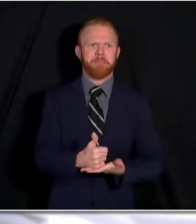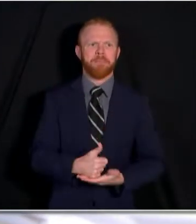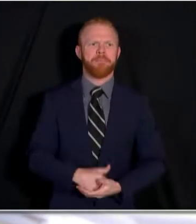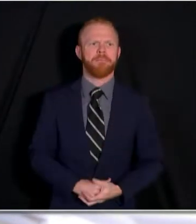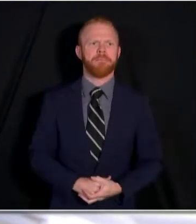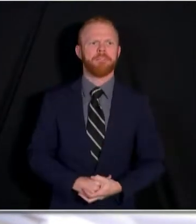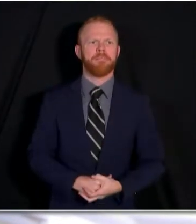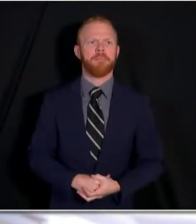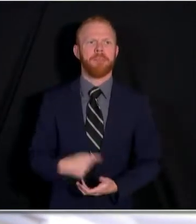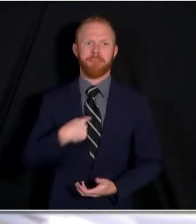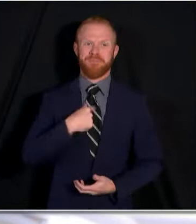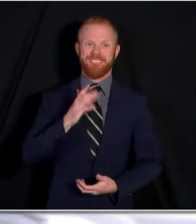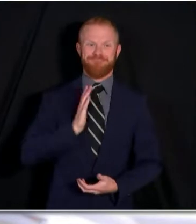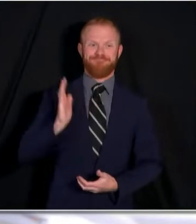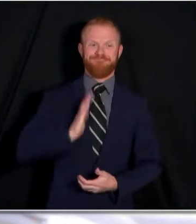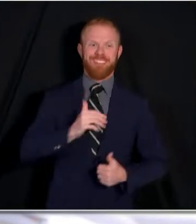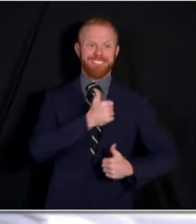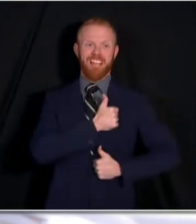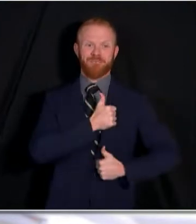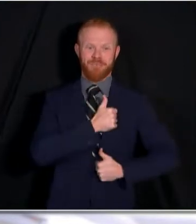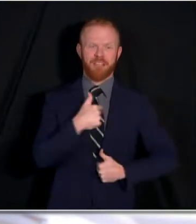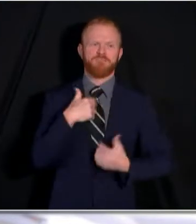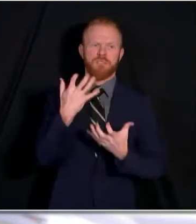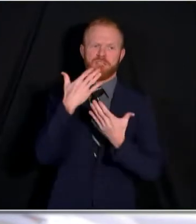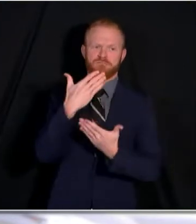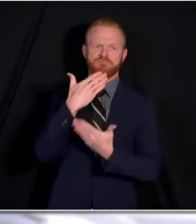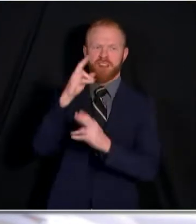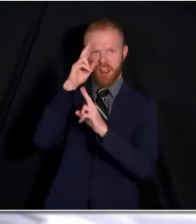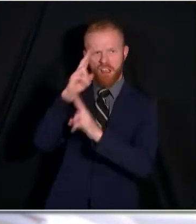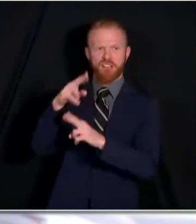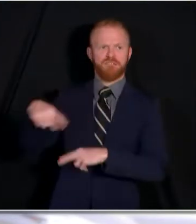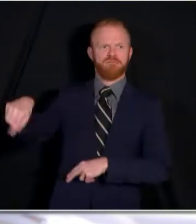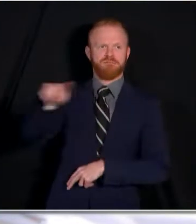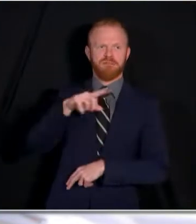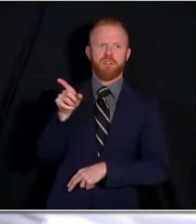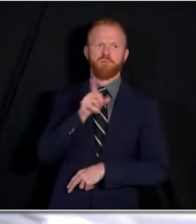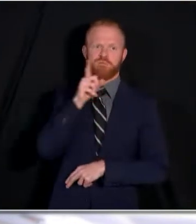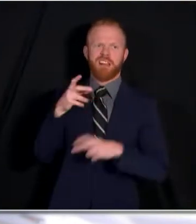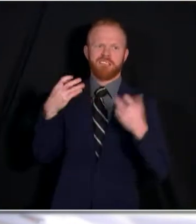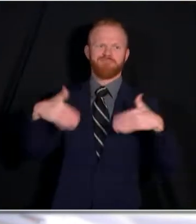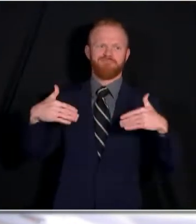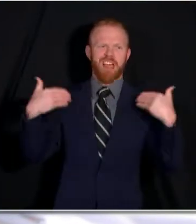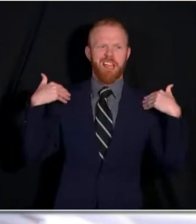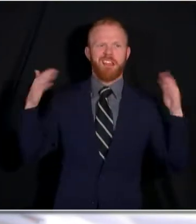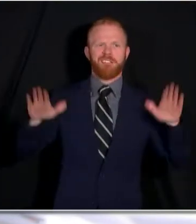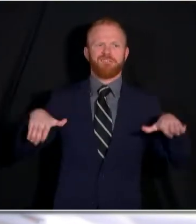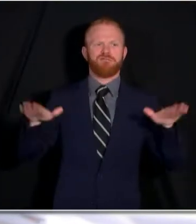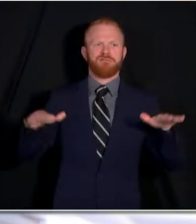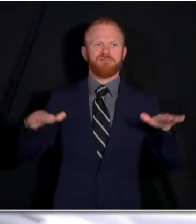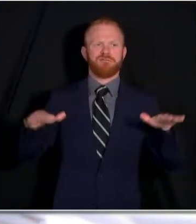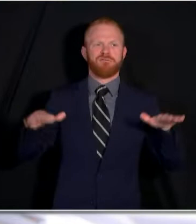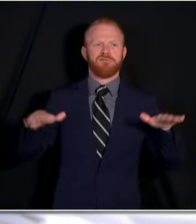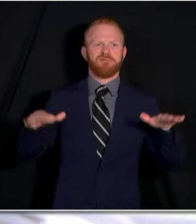thank them. I want to say you are the ones who are angels in the city of angels here today. Y finalmente yo quiero dar mis